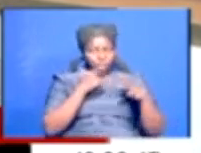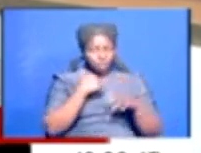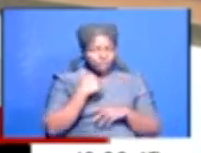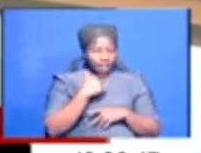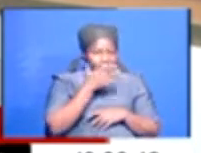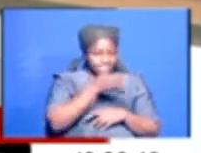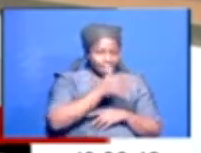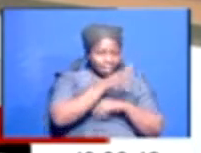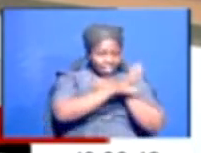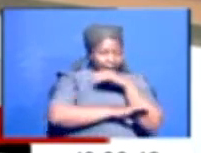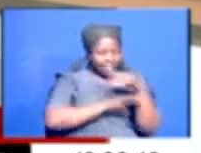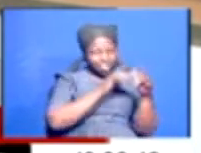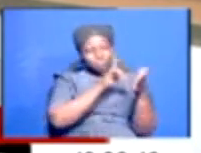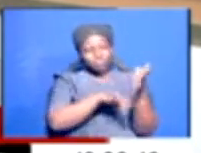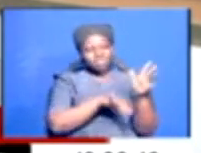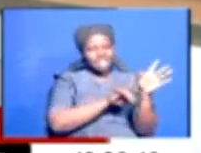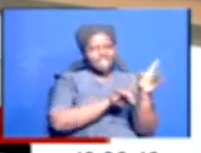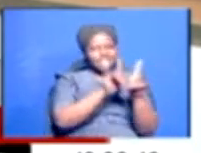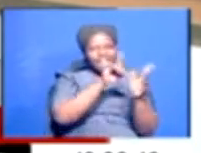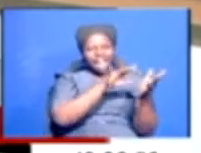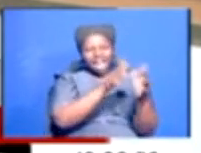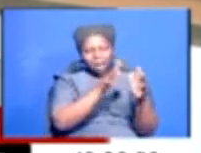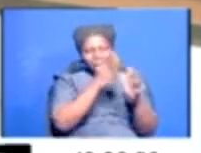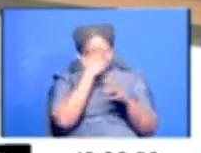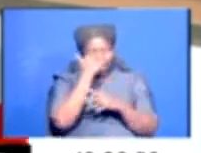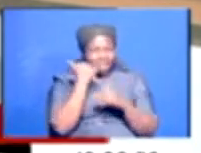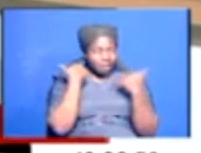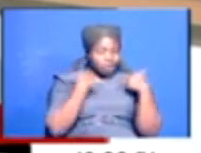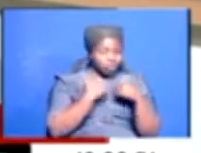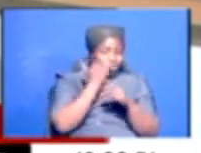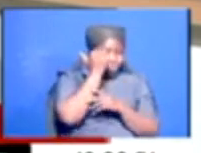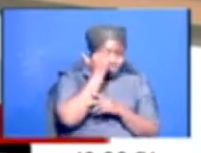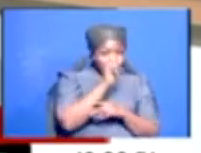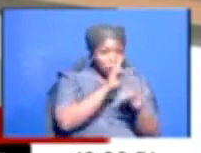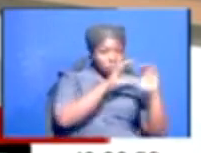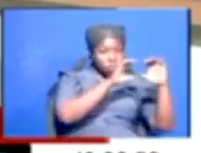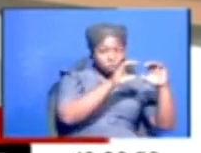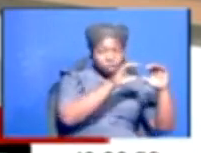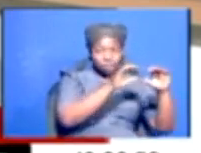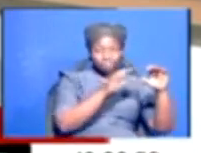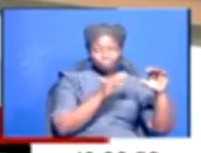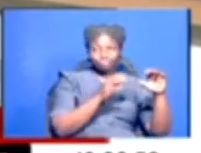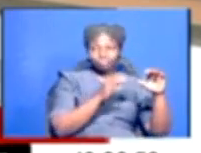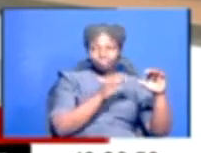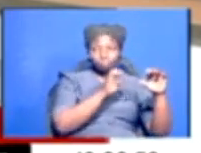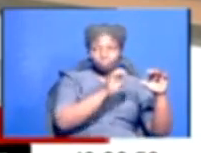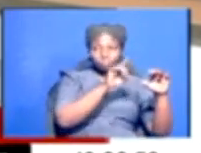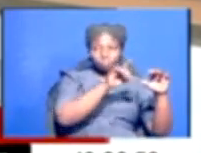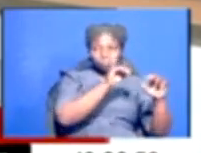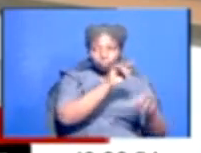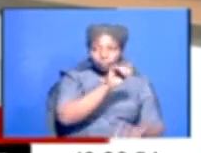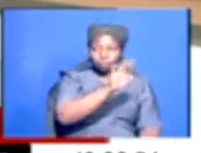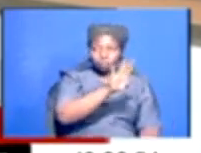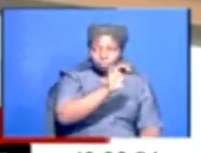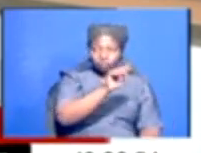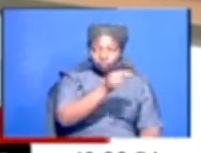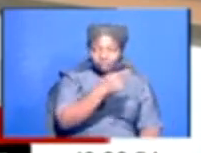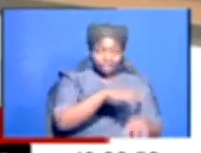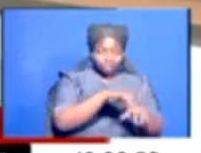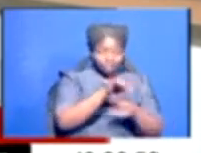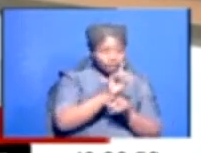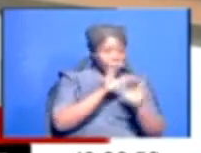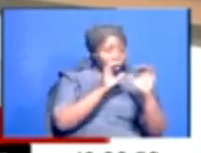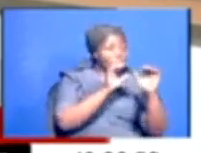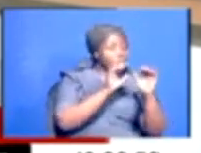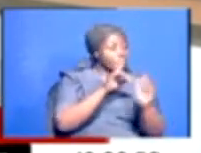the journey through? Because I know one coach, I know Elizabeth Olaba, when she's a coach, she's quite tough. She